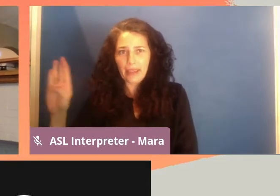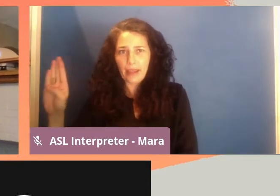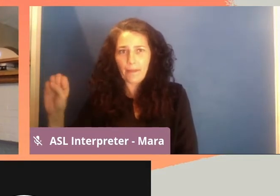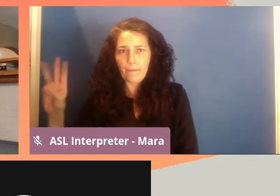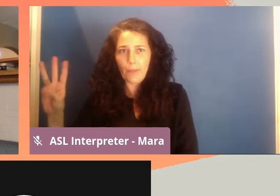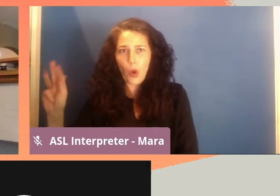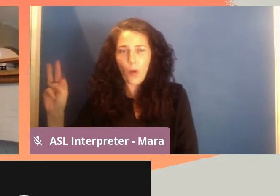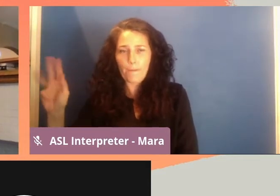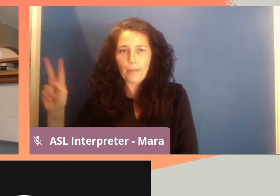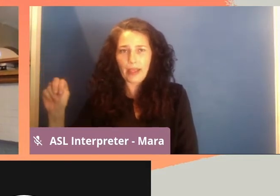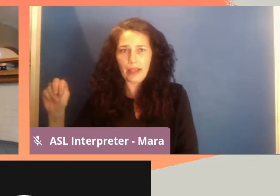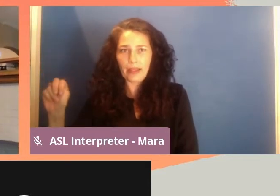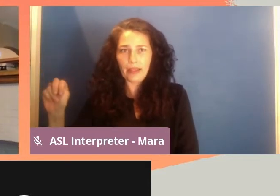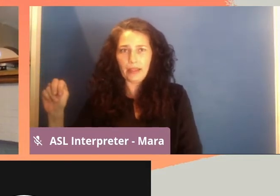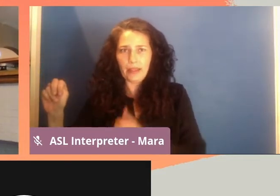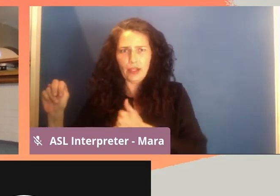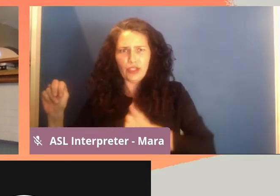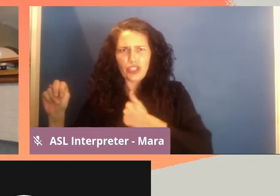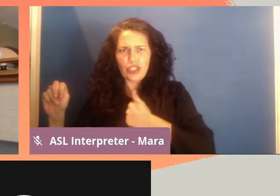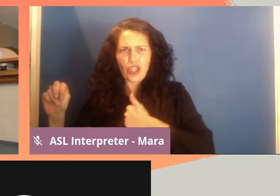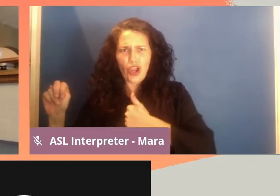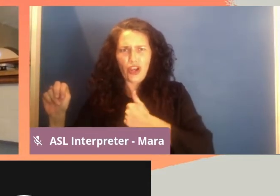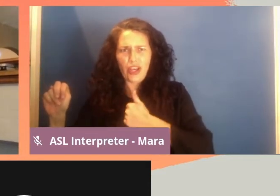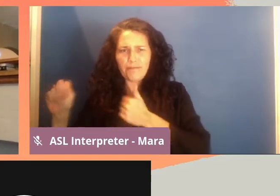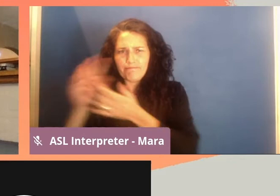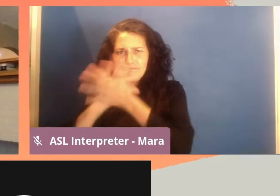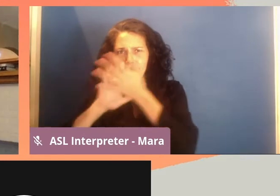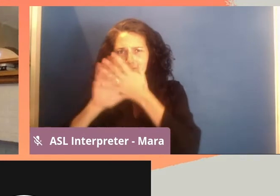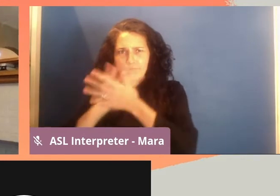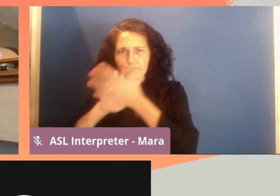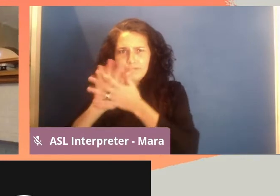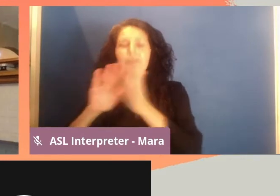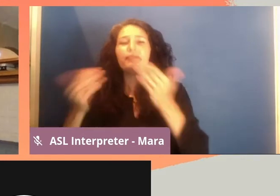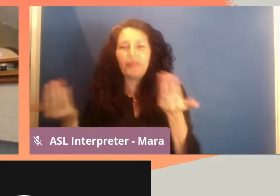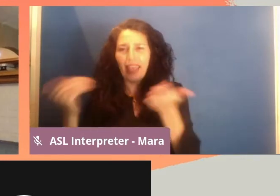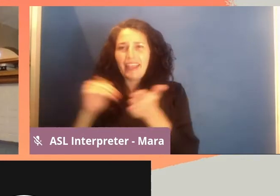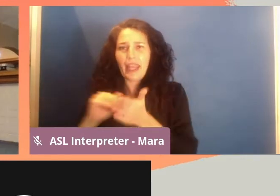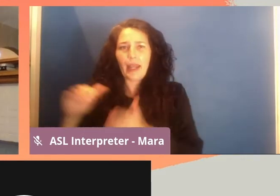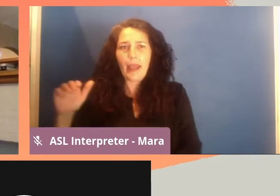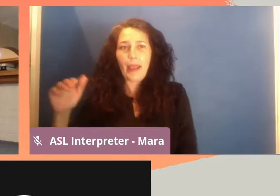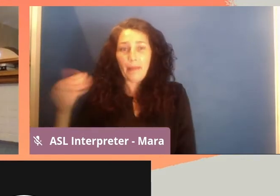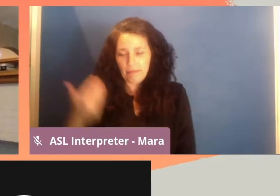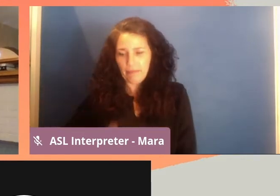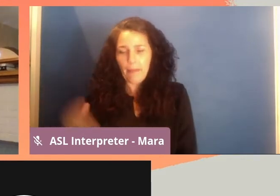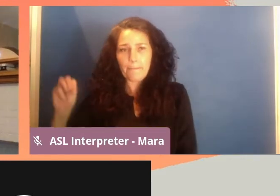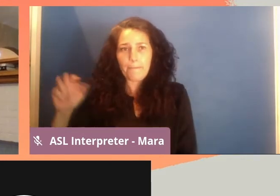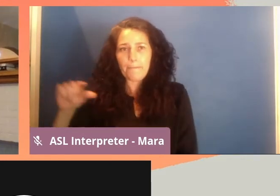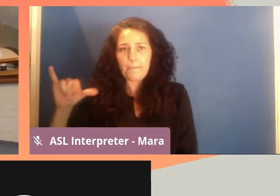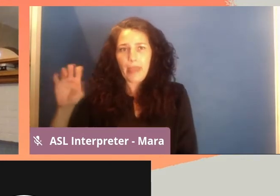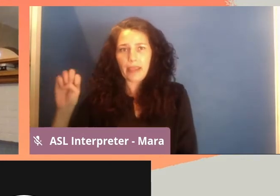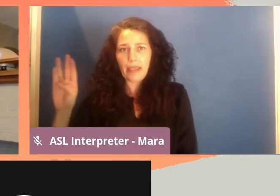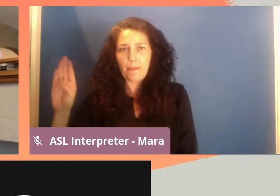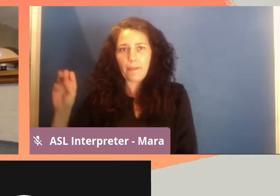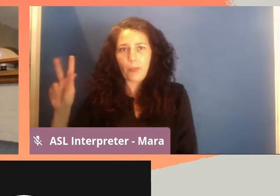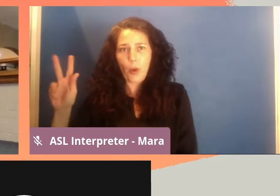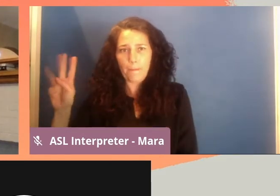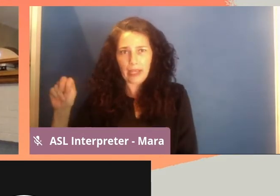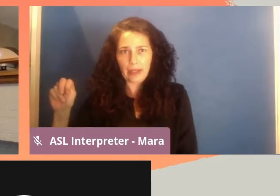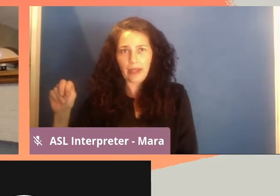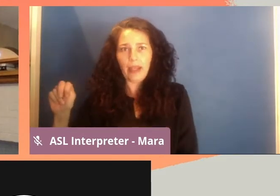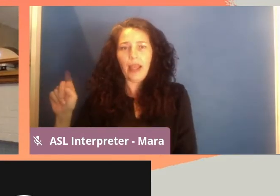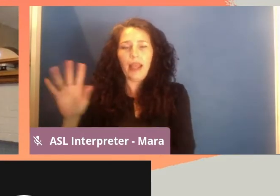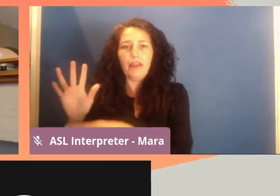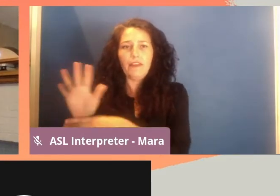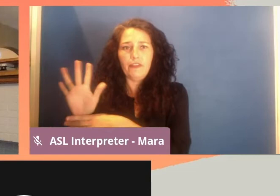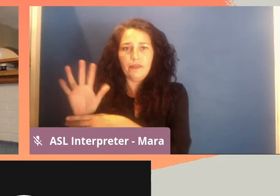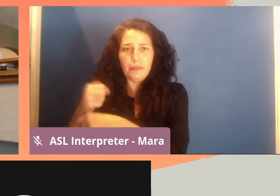sorry, I've got a little extra window open here. I am Maggie Bowman, a filmmaker, organizer, and the director of programming for